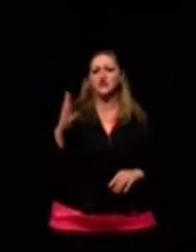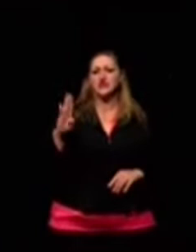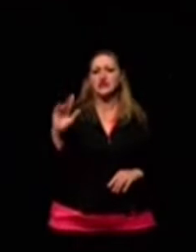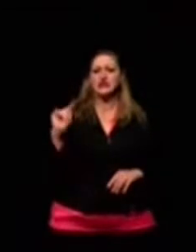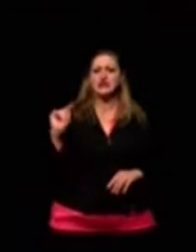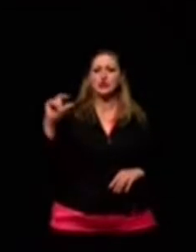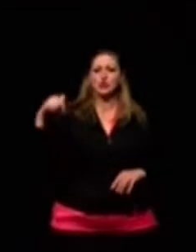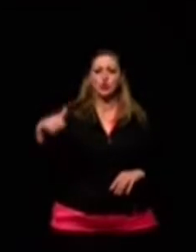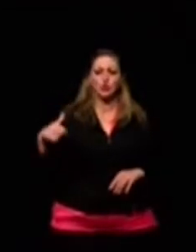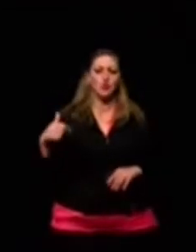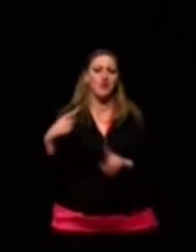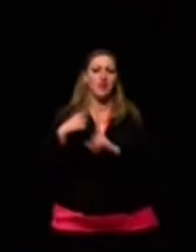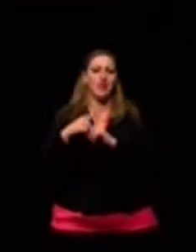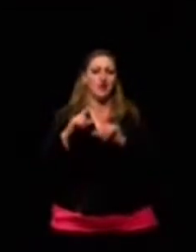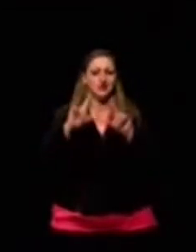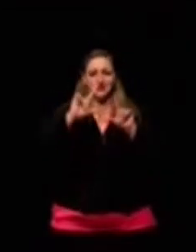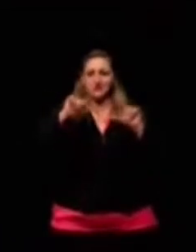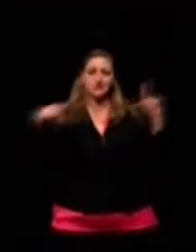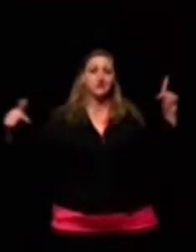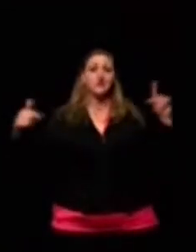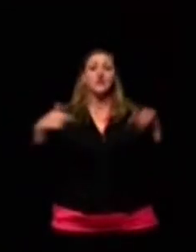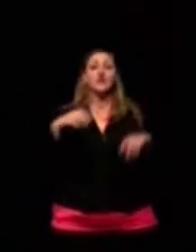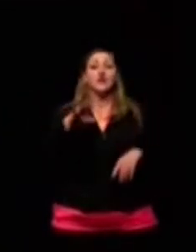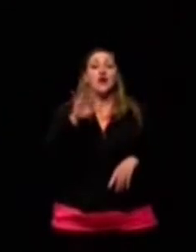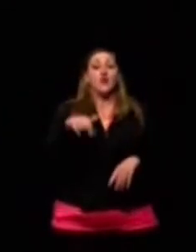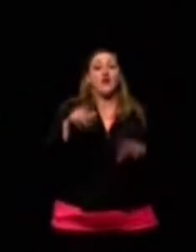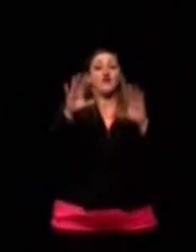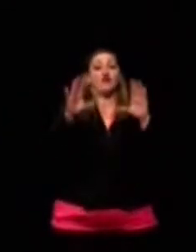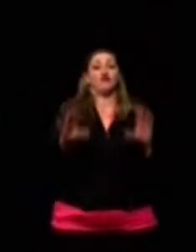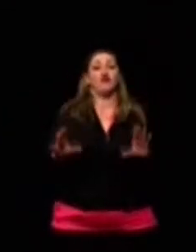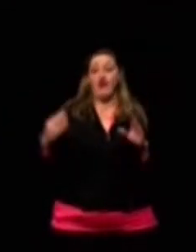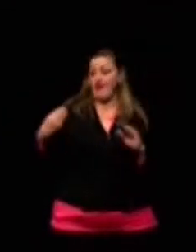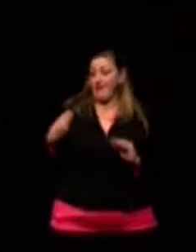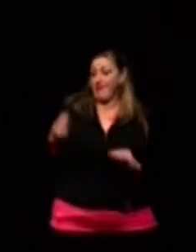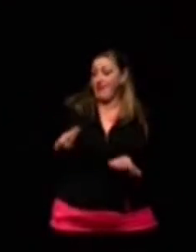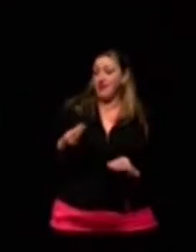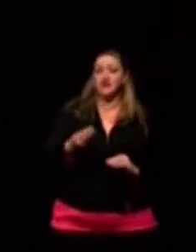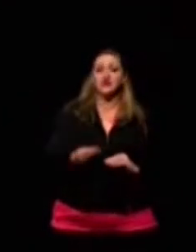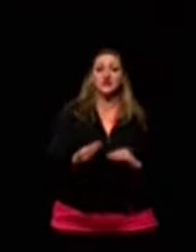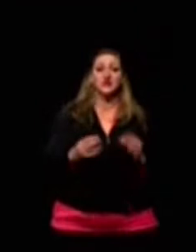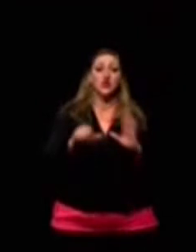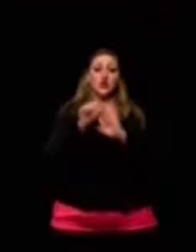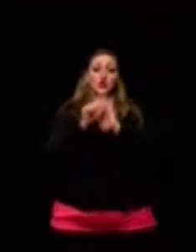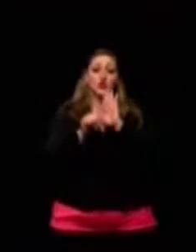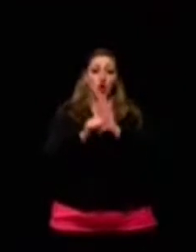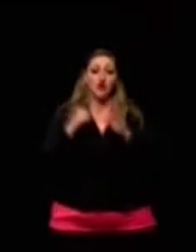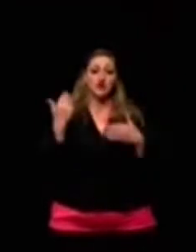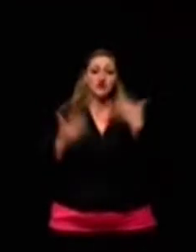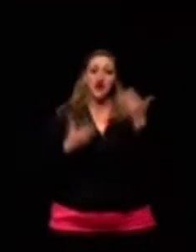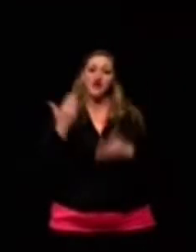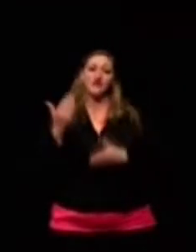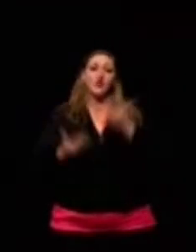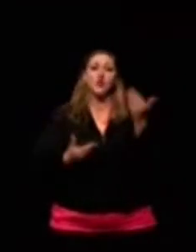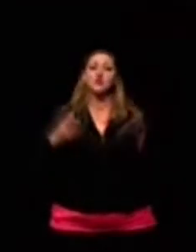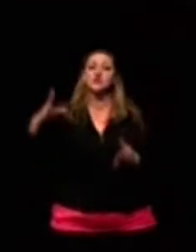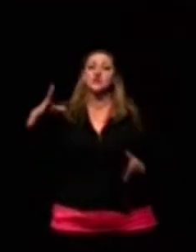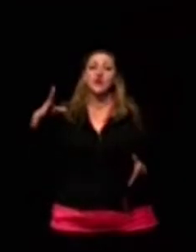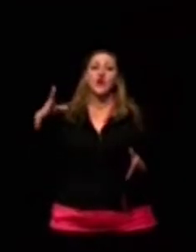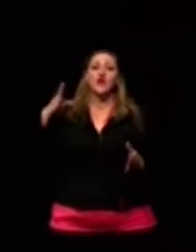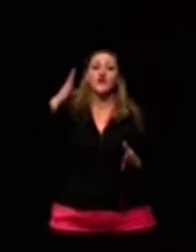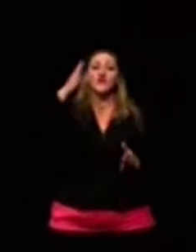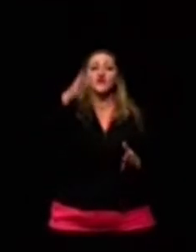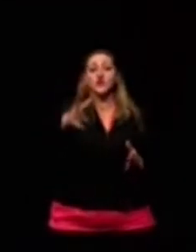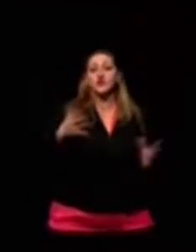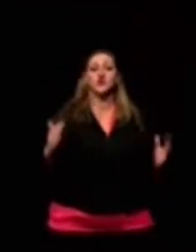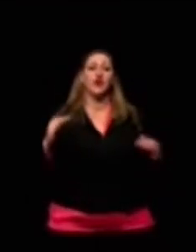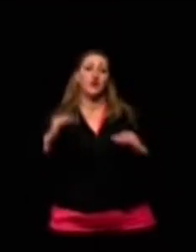And Kathy has taken on that great legacy of moving our state forward into a future that creates a fair,